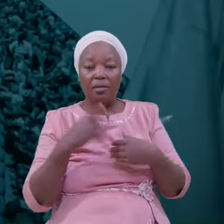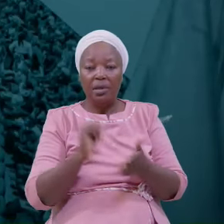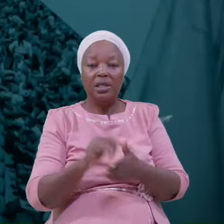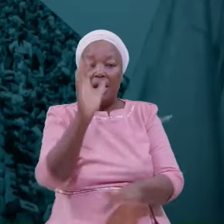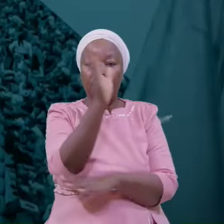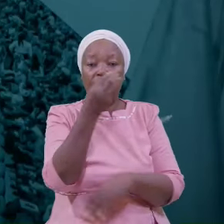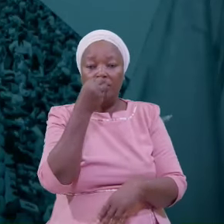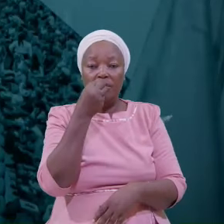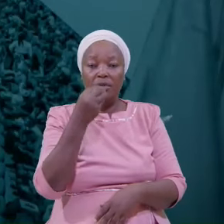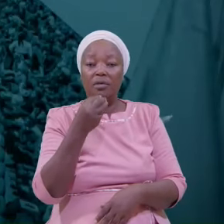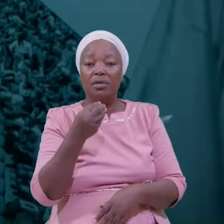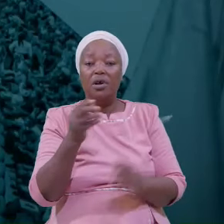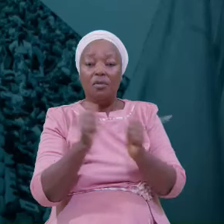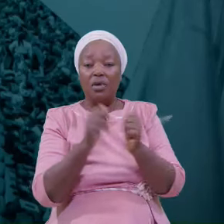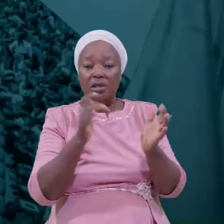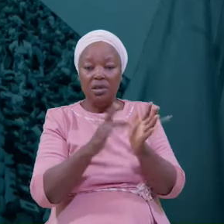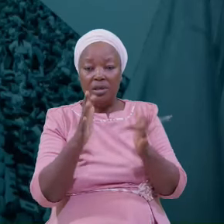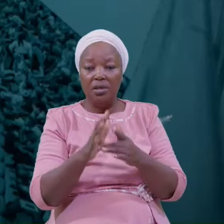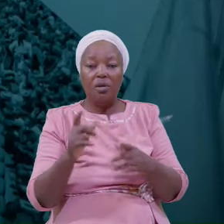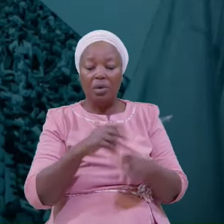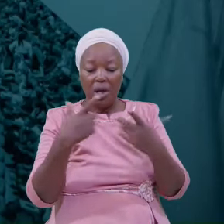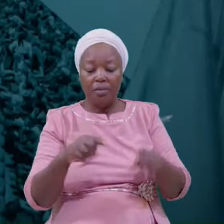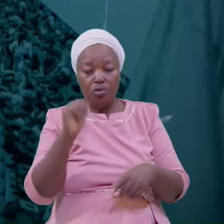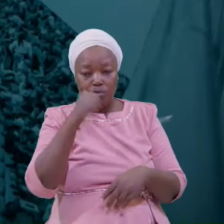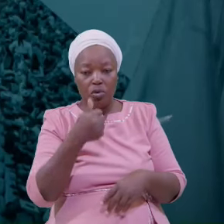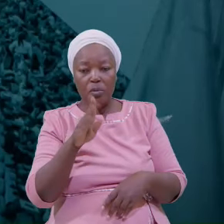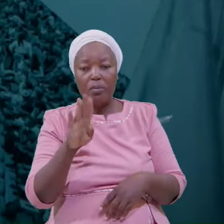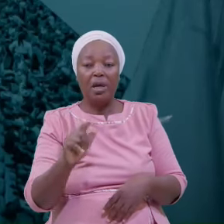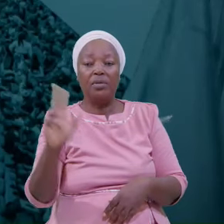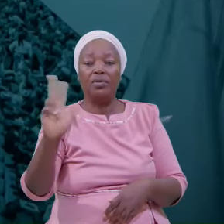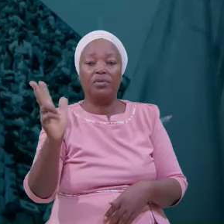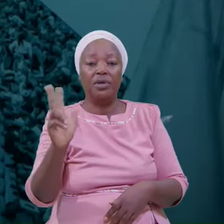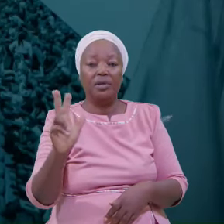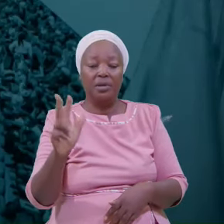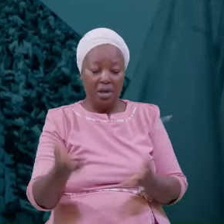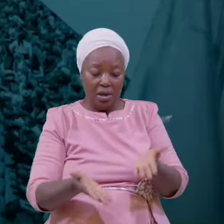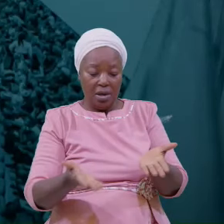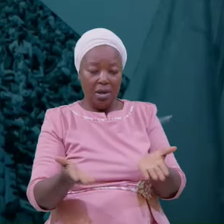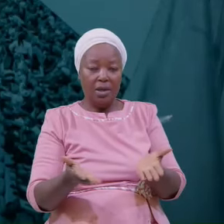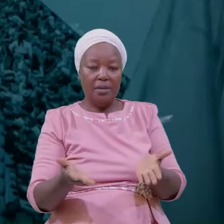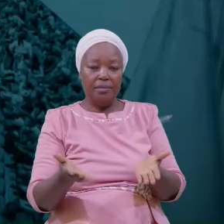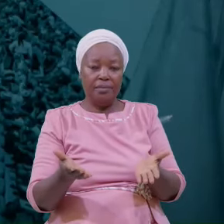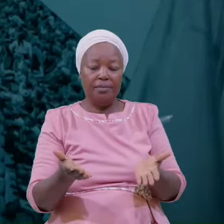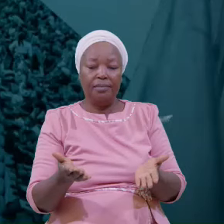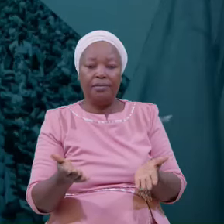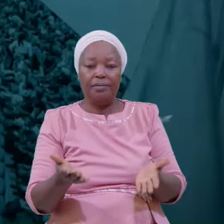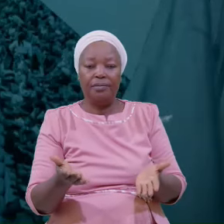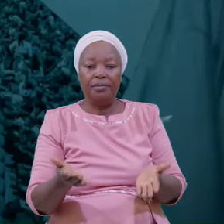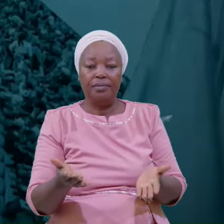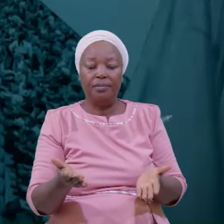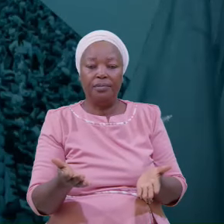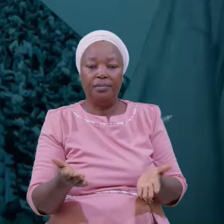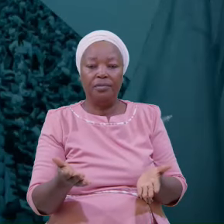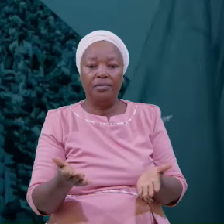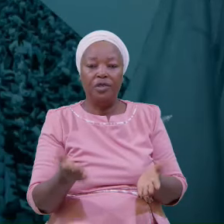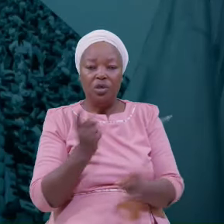tomorrow by 3 p.m. right here in the hall towards our back there, our